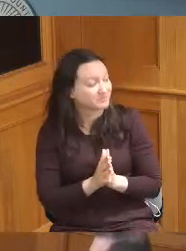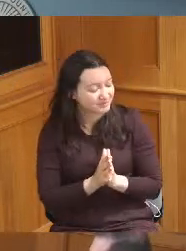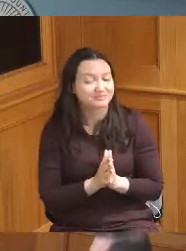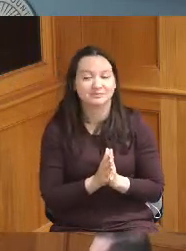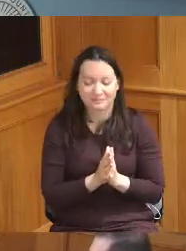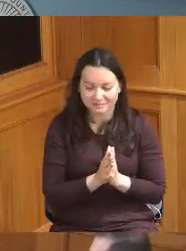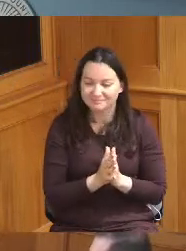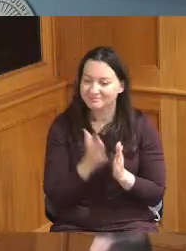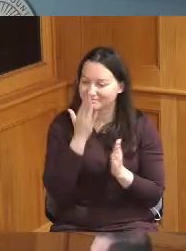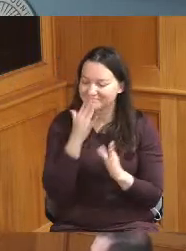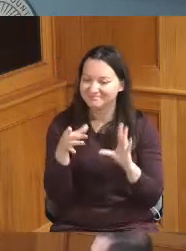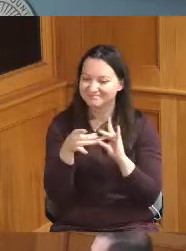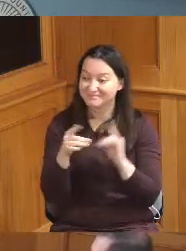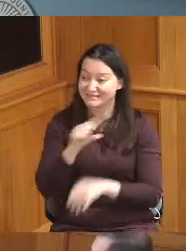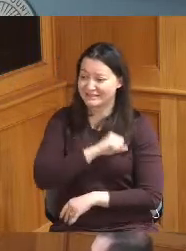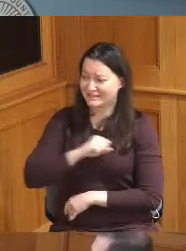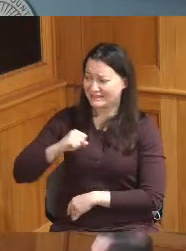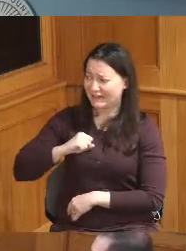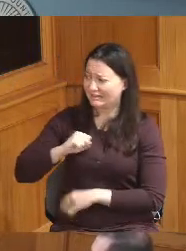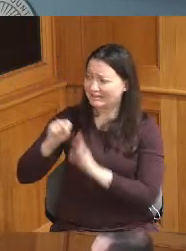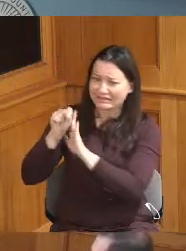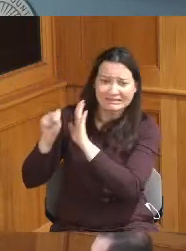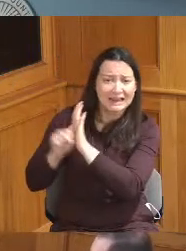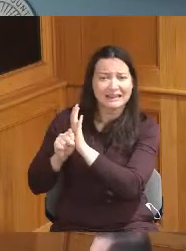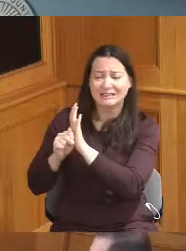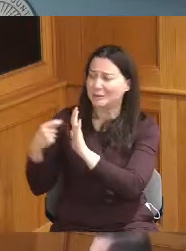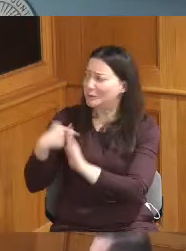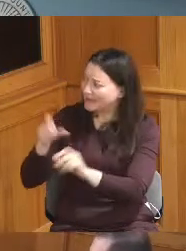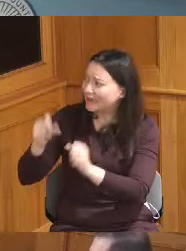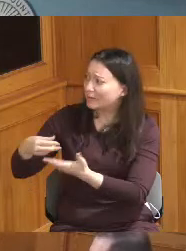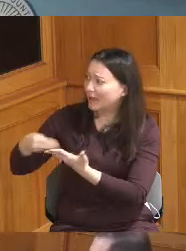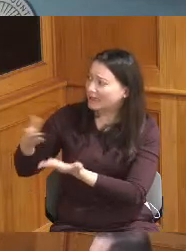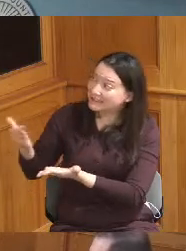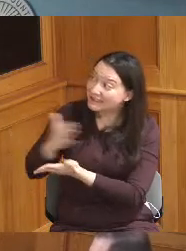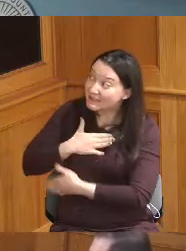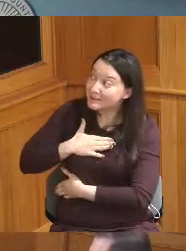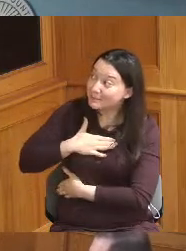for telling the state we can do something with that money they have laying around.